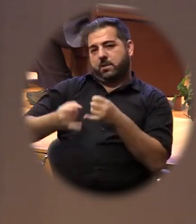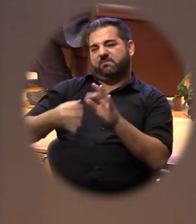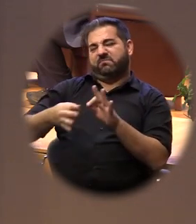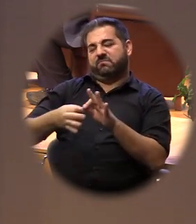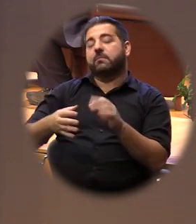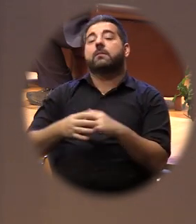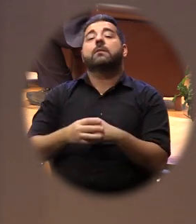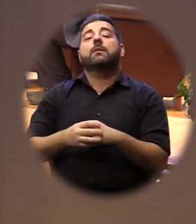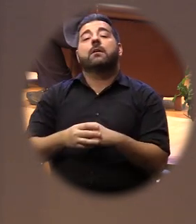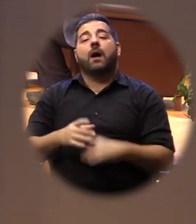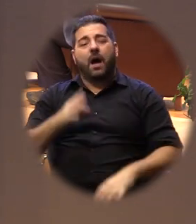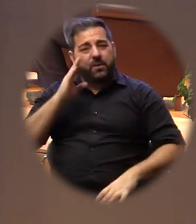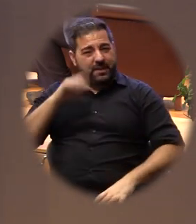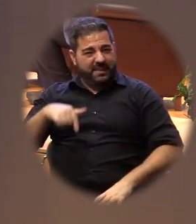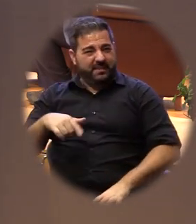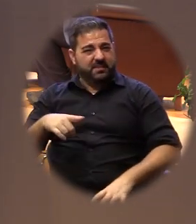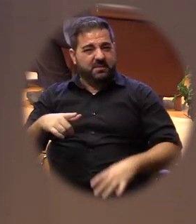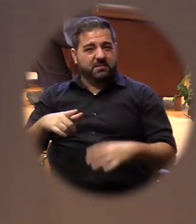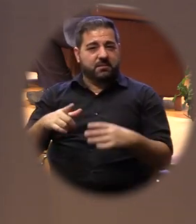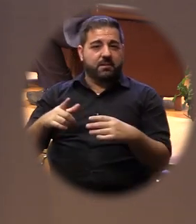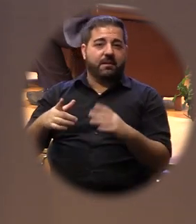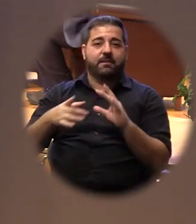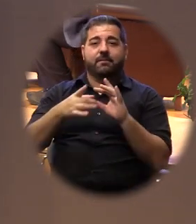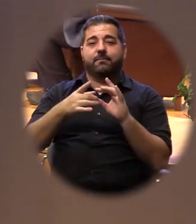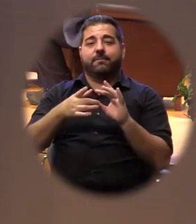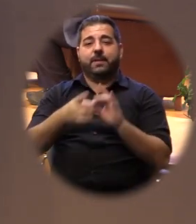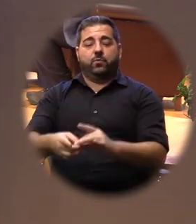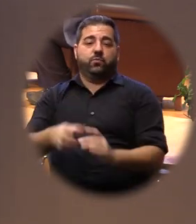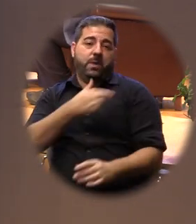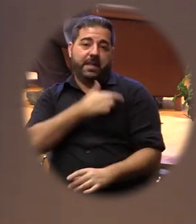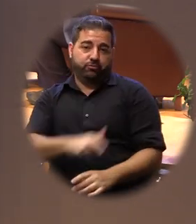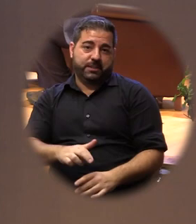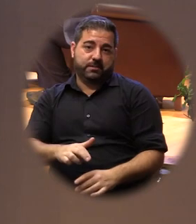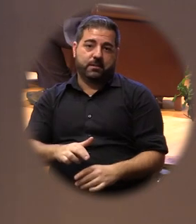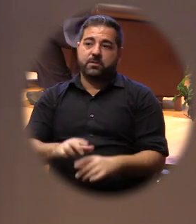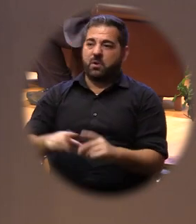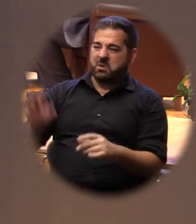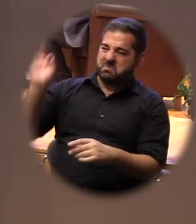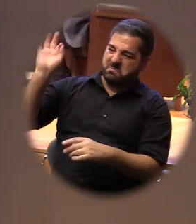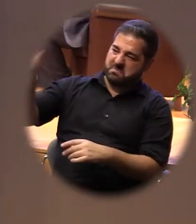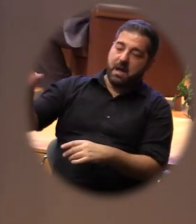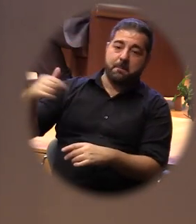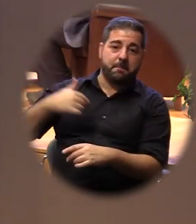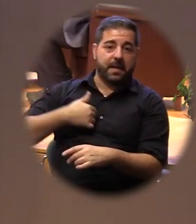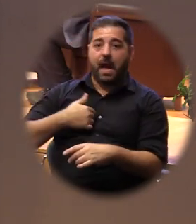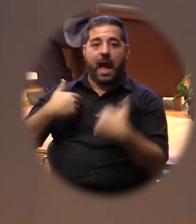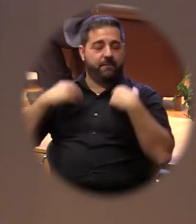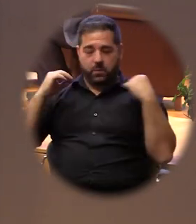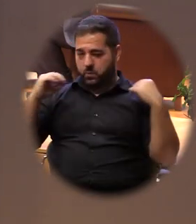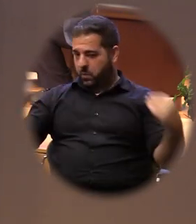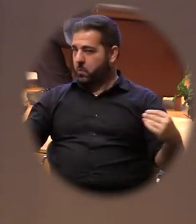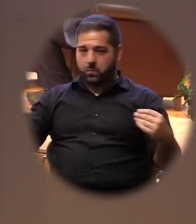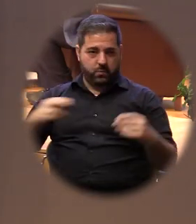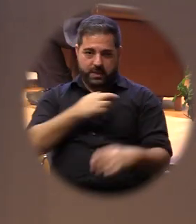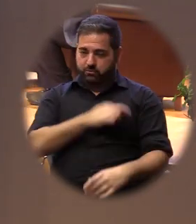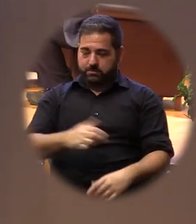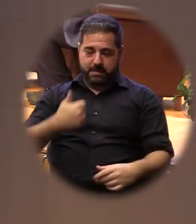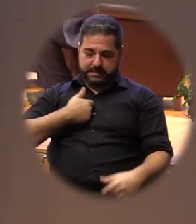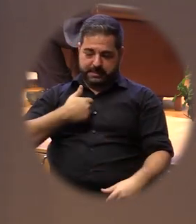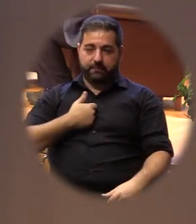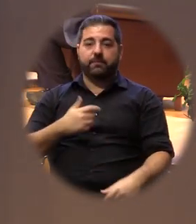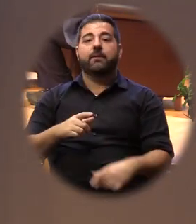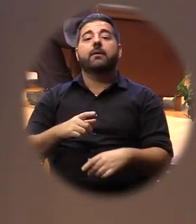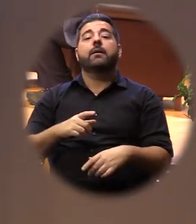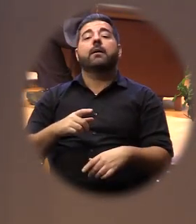And so finally, I guess, I know this is a forum on religion, and so I should just put it out there that I'm an atheist, but